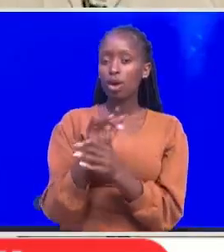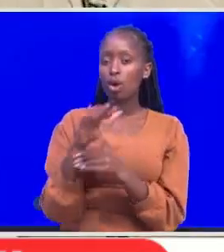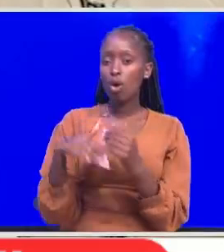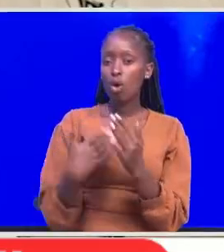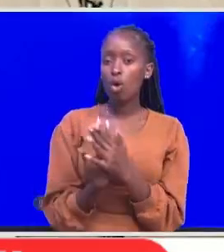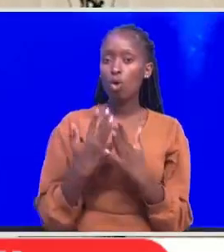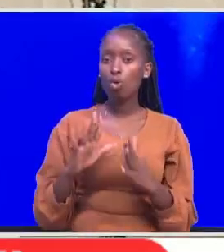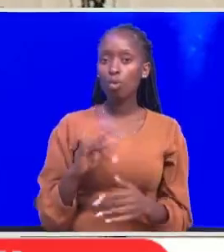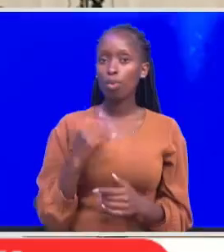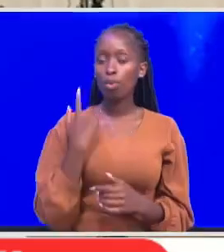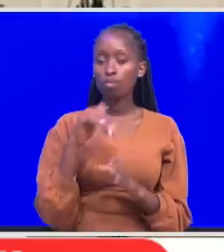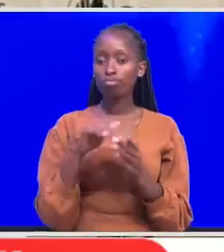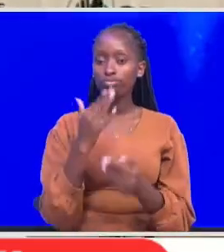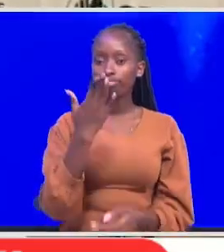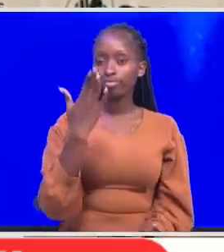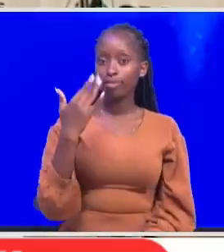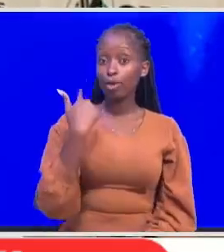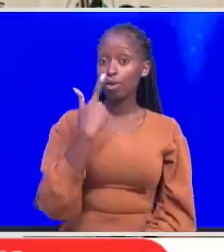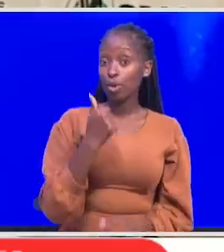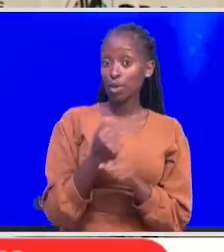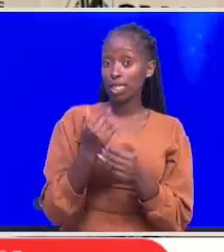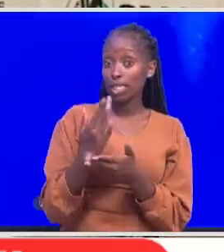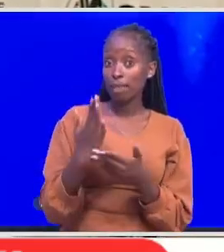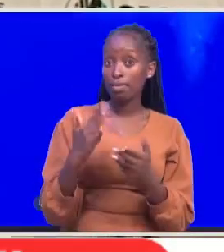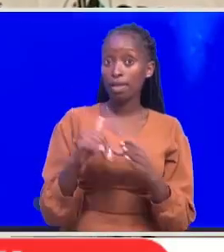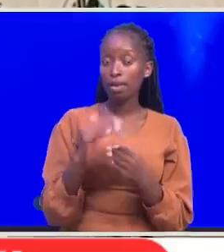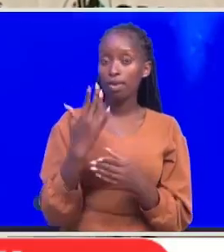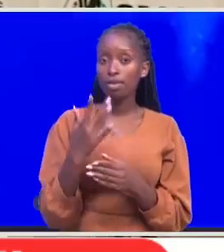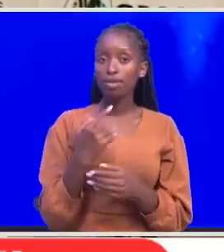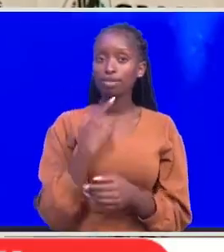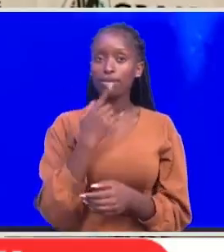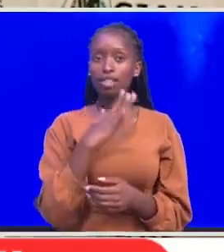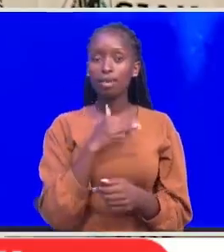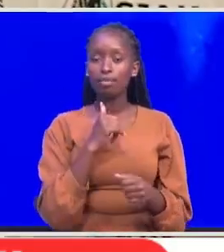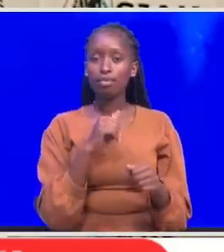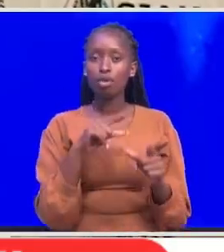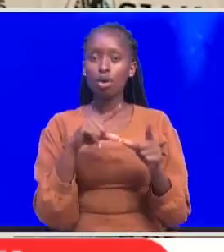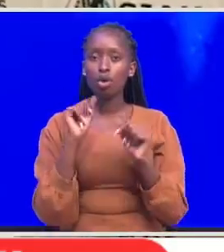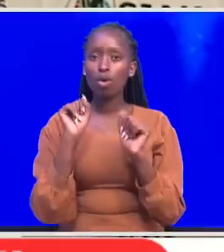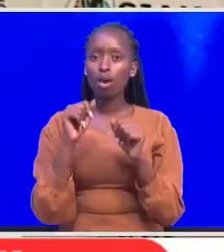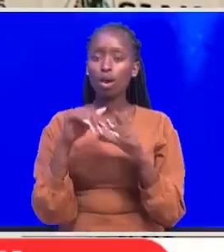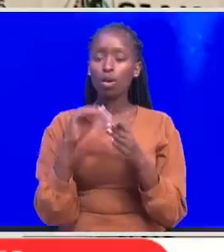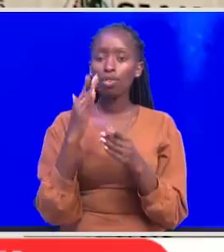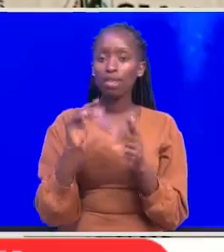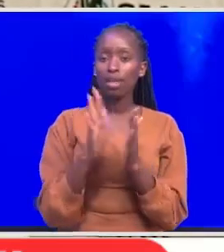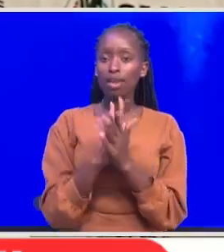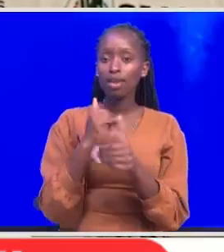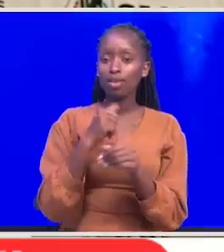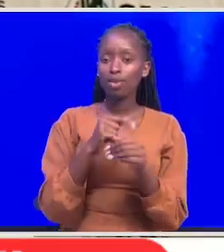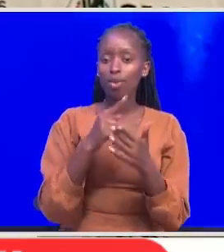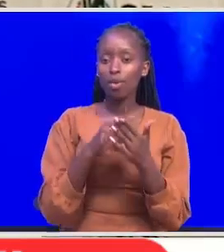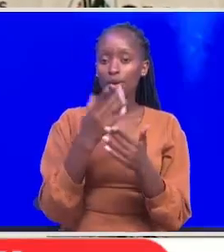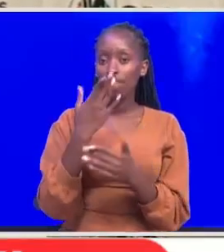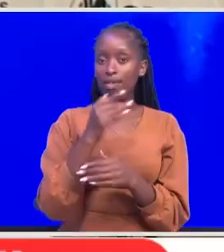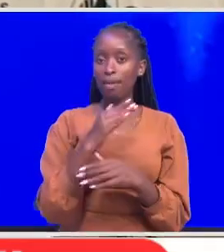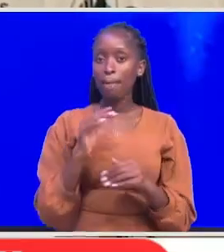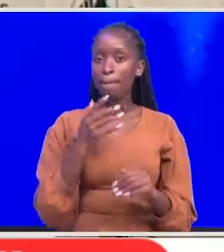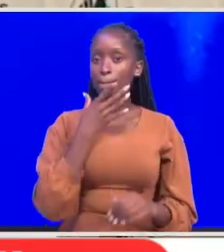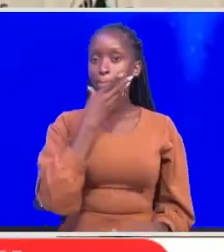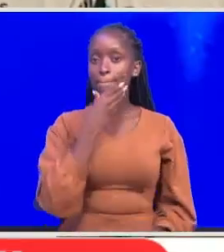doing some craft for their teams. It just tells them that you can go out there, do what the men are doing. It's